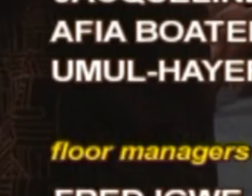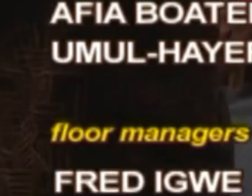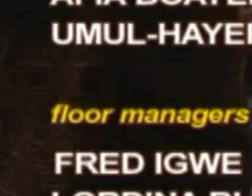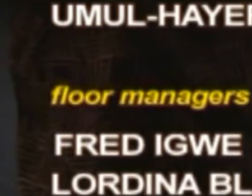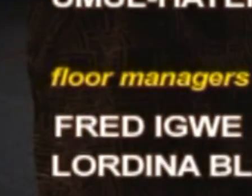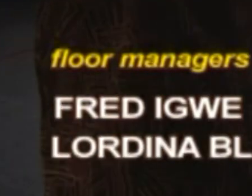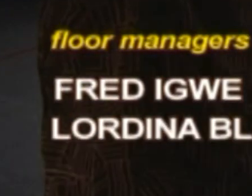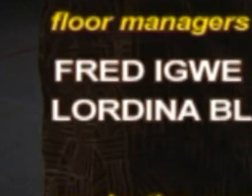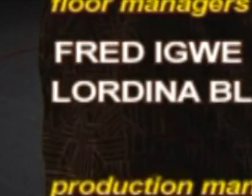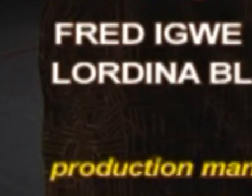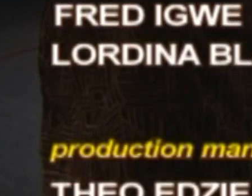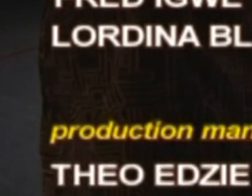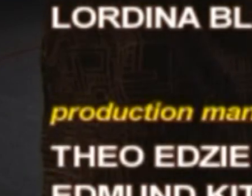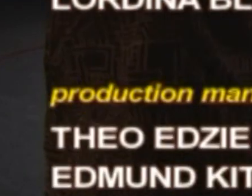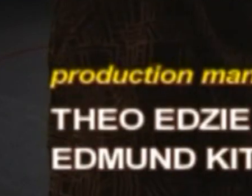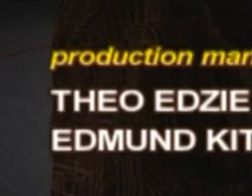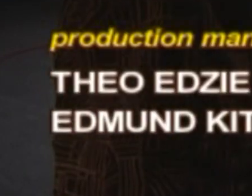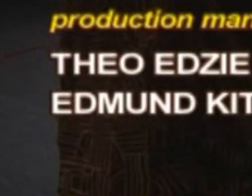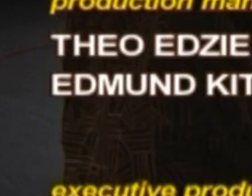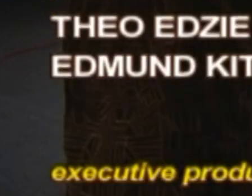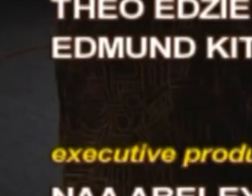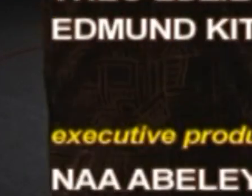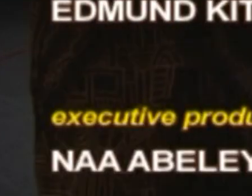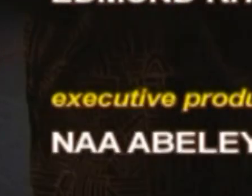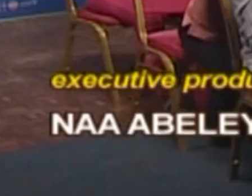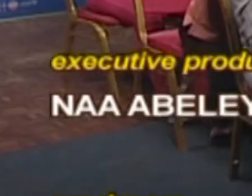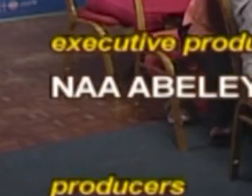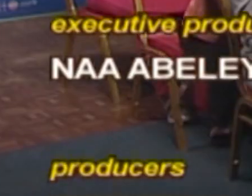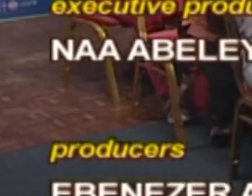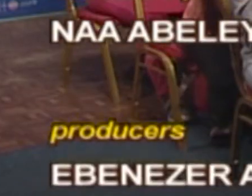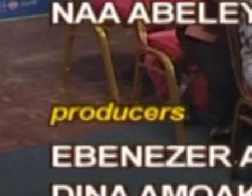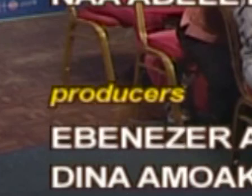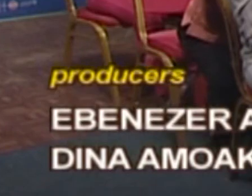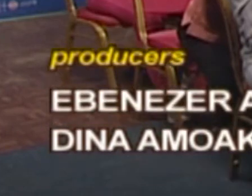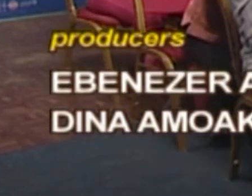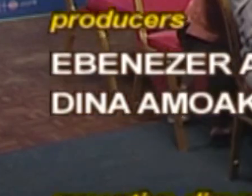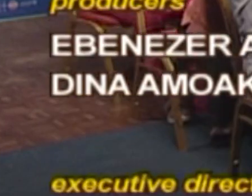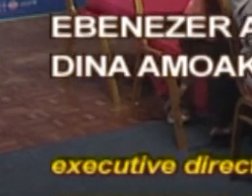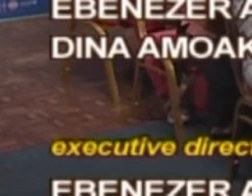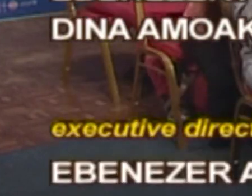We spent the late nights making